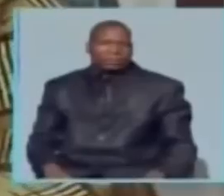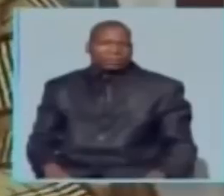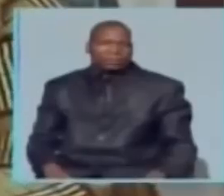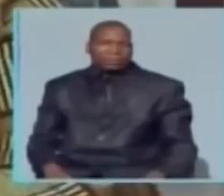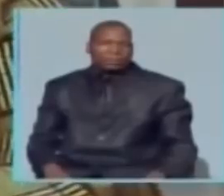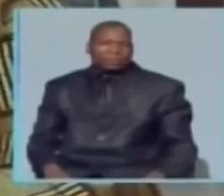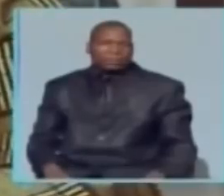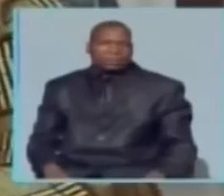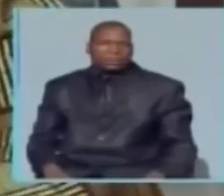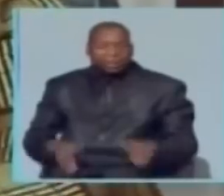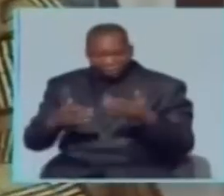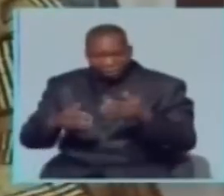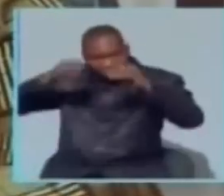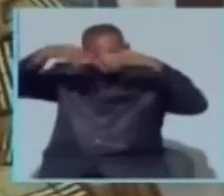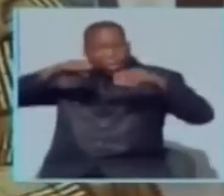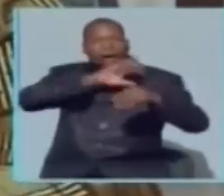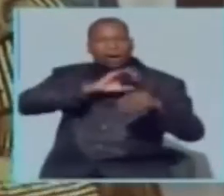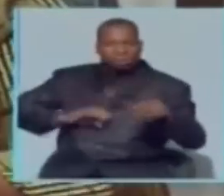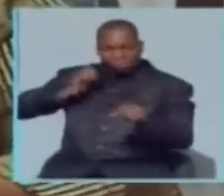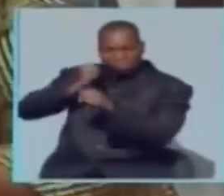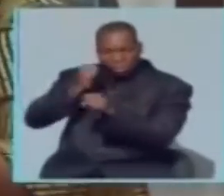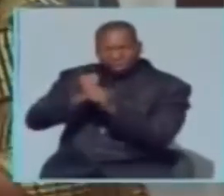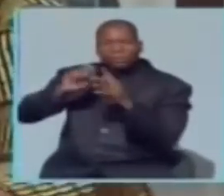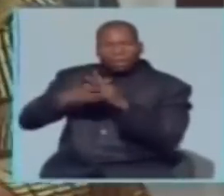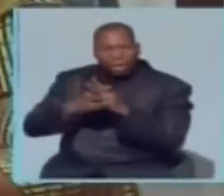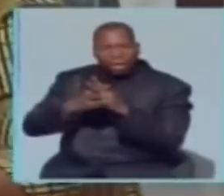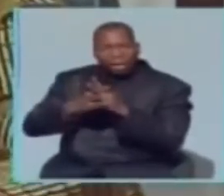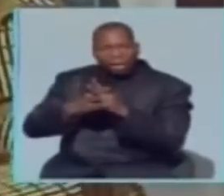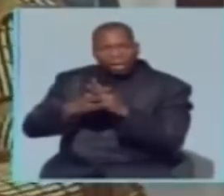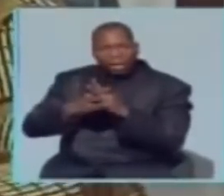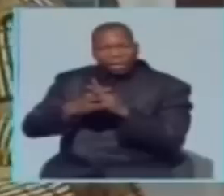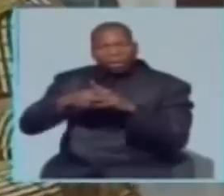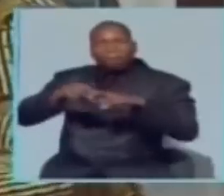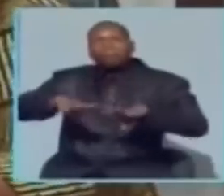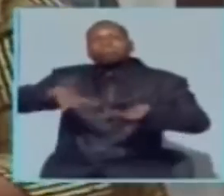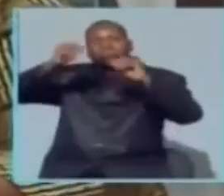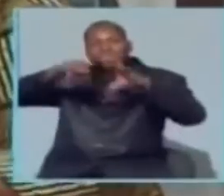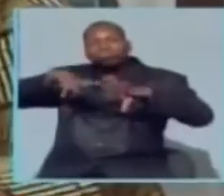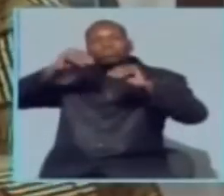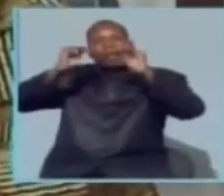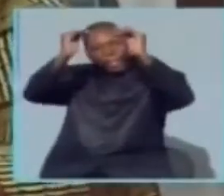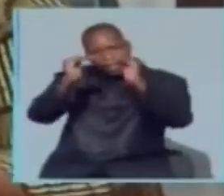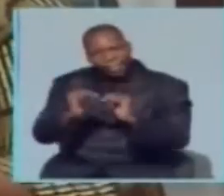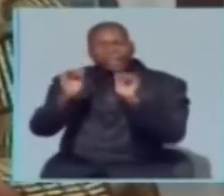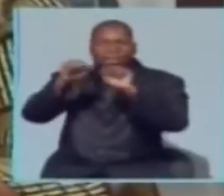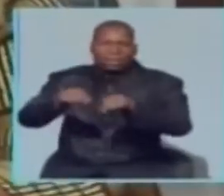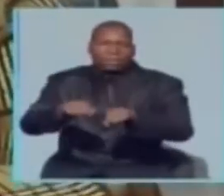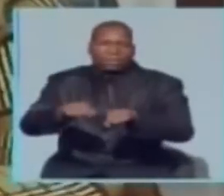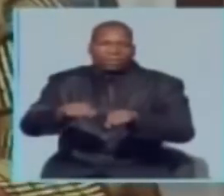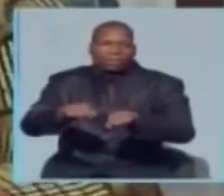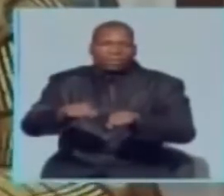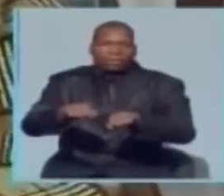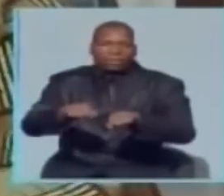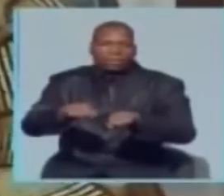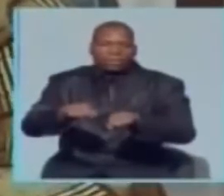become a reality, so that we mitigate against the expected deficit and we can maintain the current levels